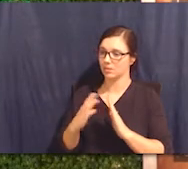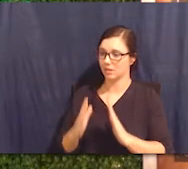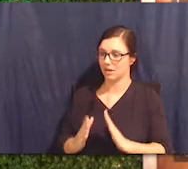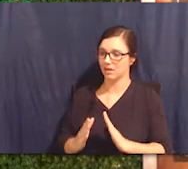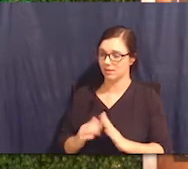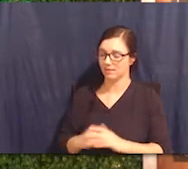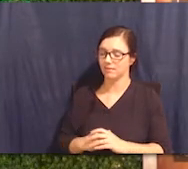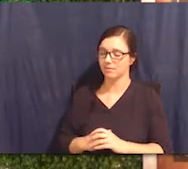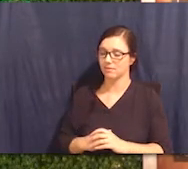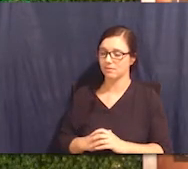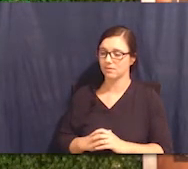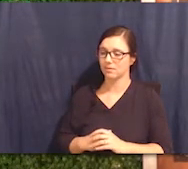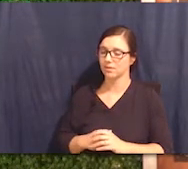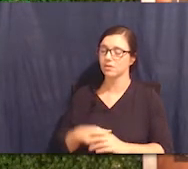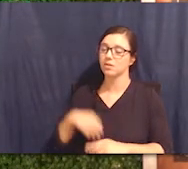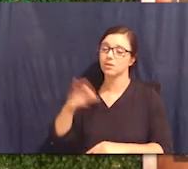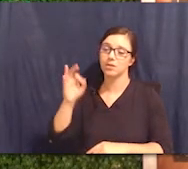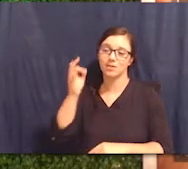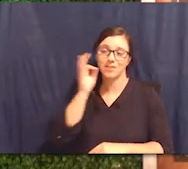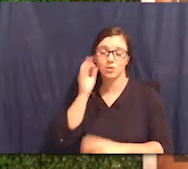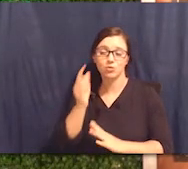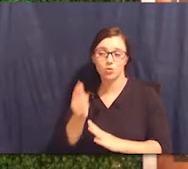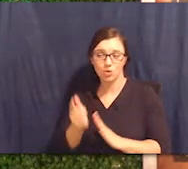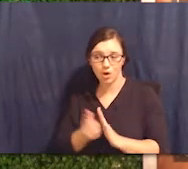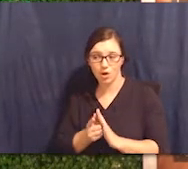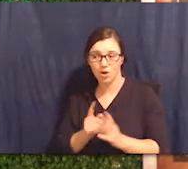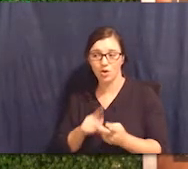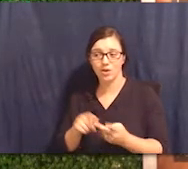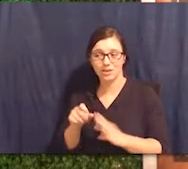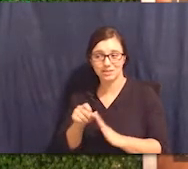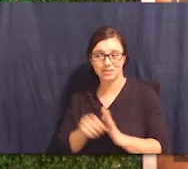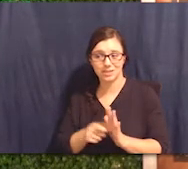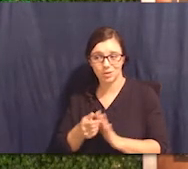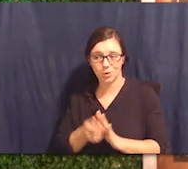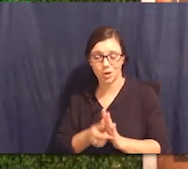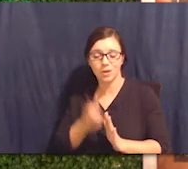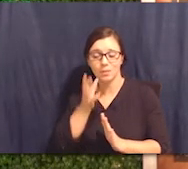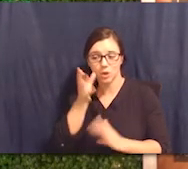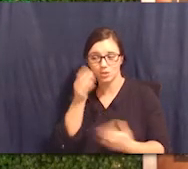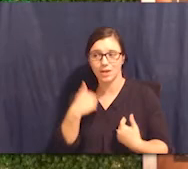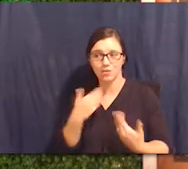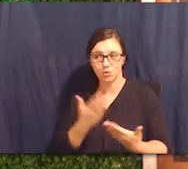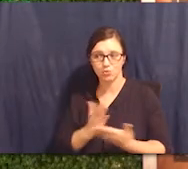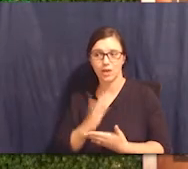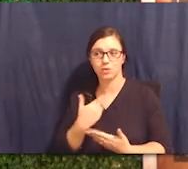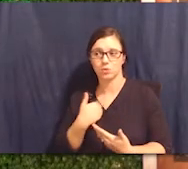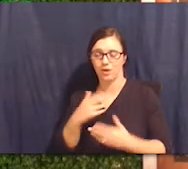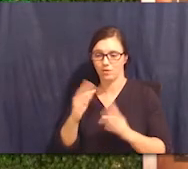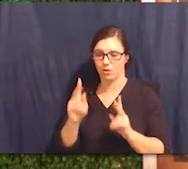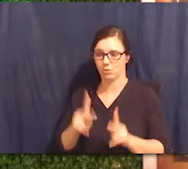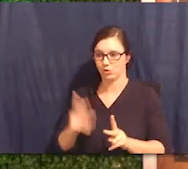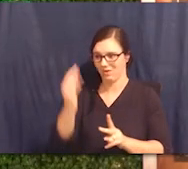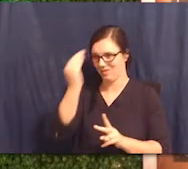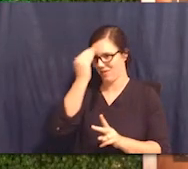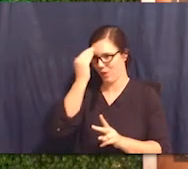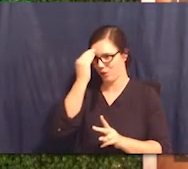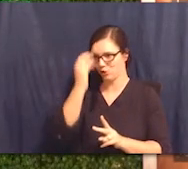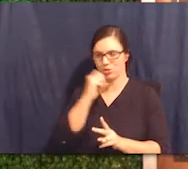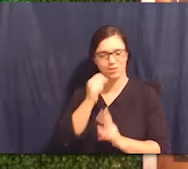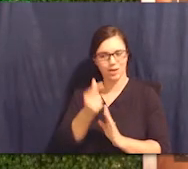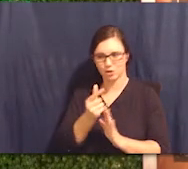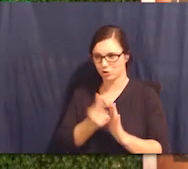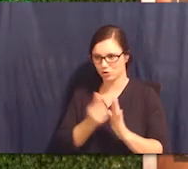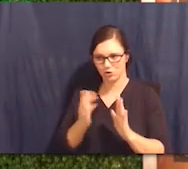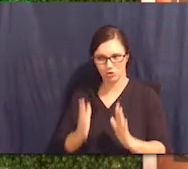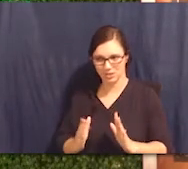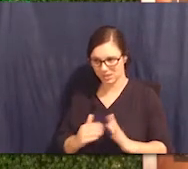representative. In the federal law and the state, a parent has a right to have a person of knowledge who's not an